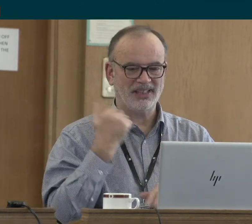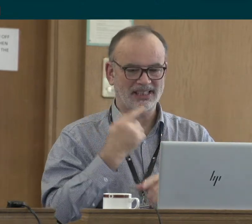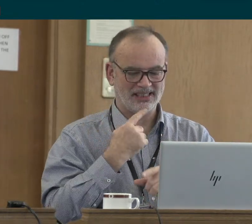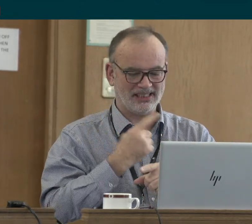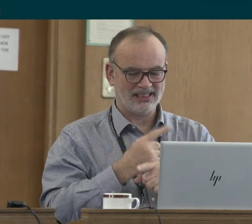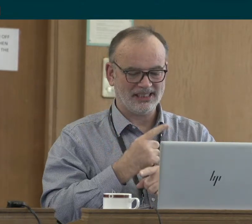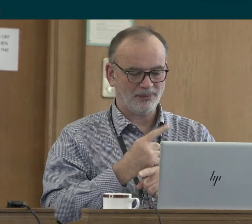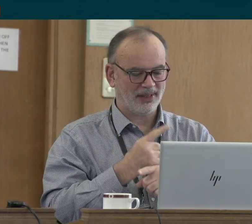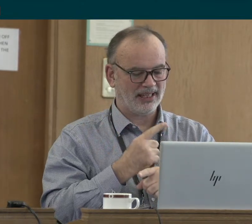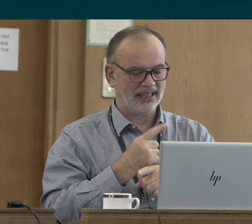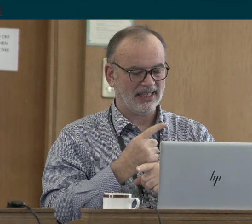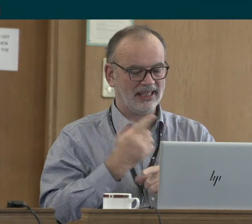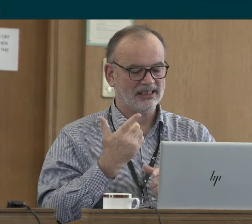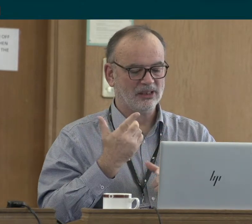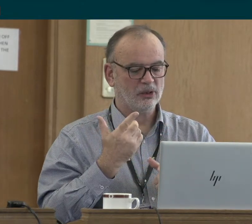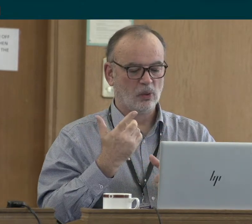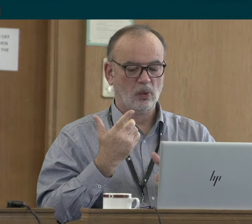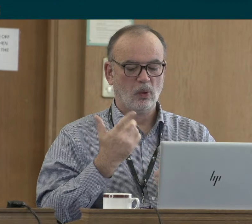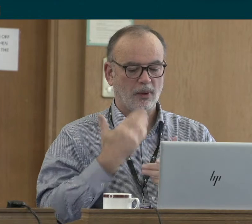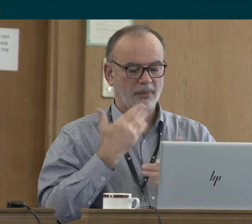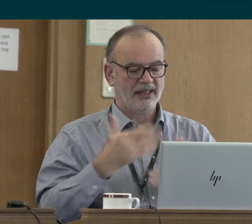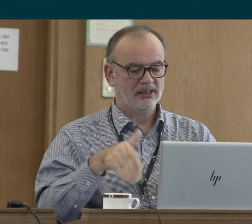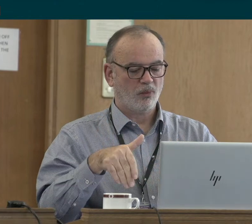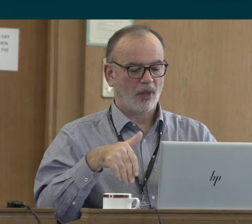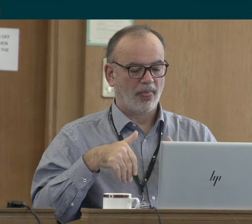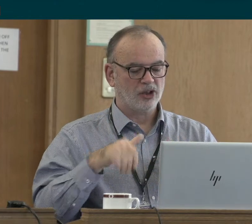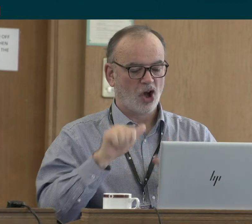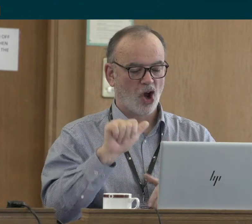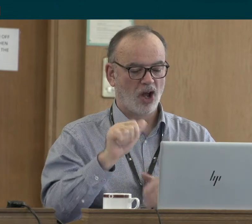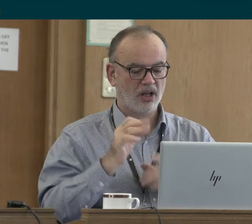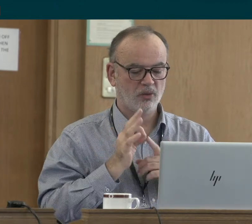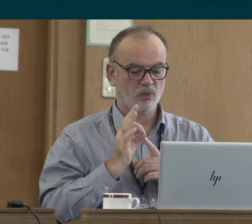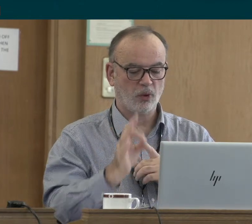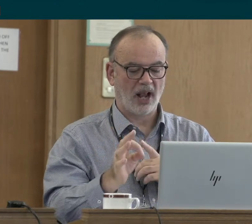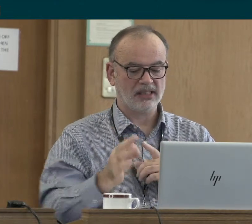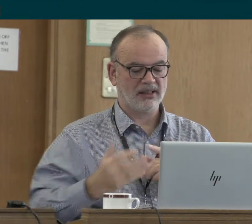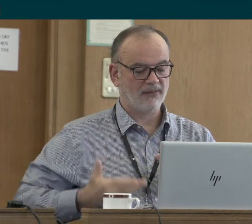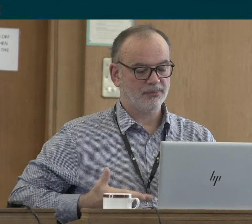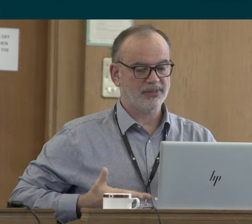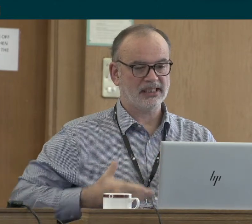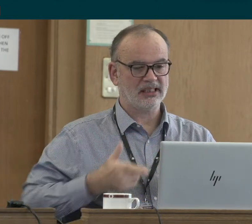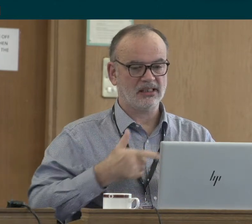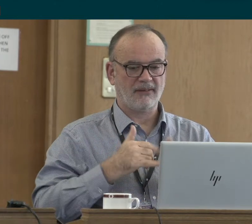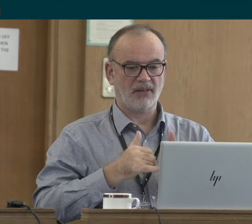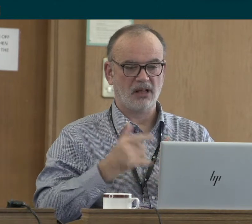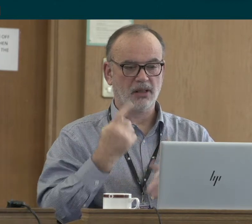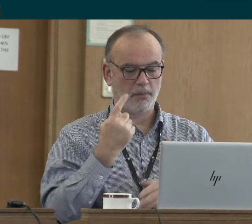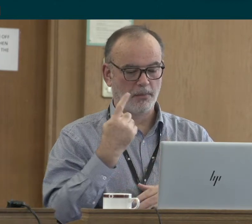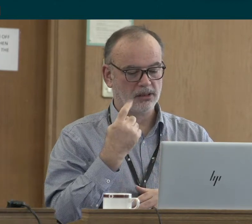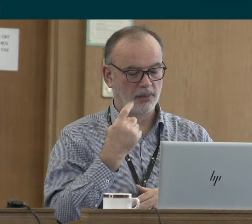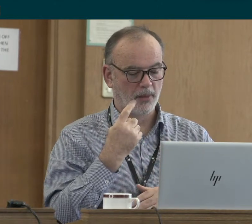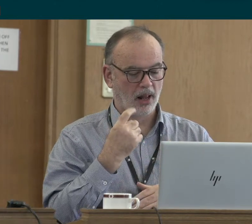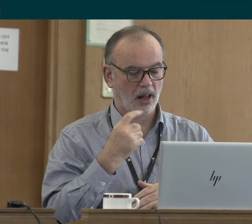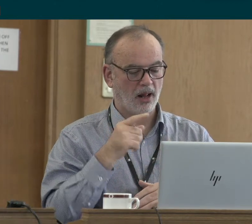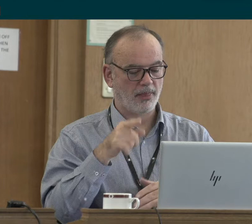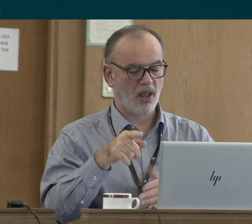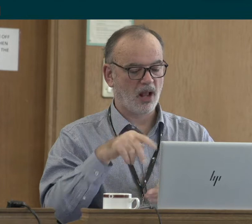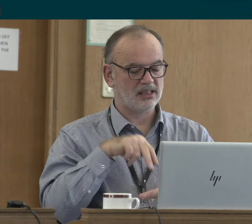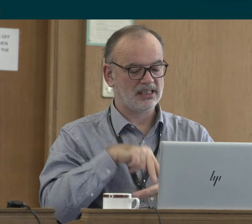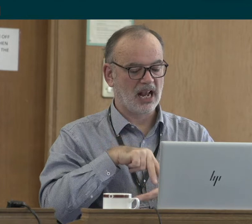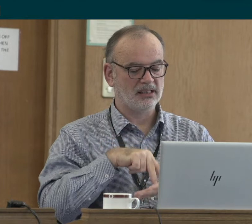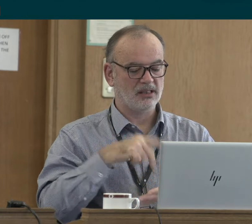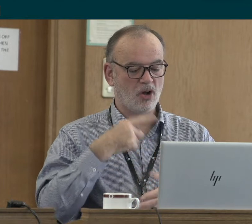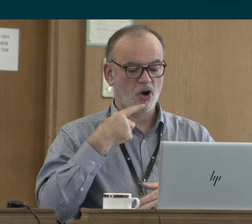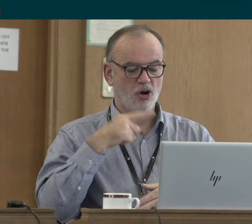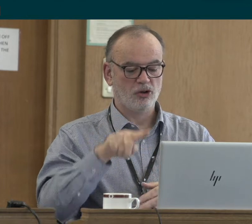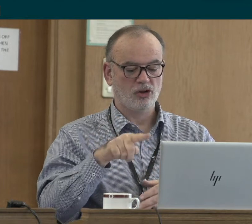issues. Hello. Should you question or issue any issues be